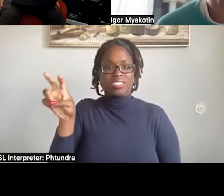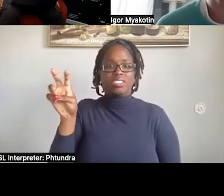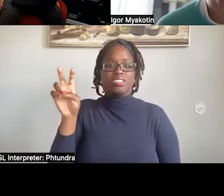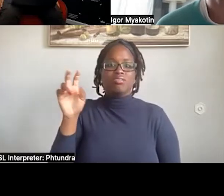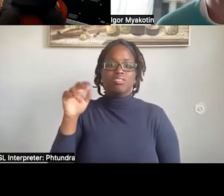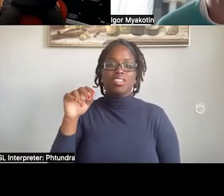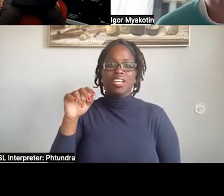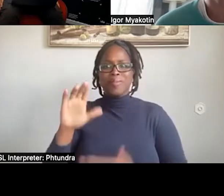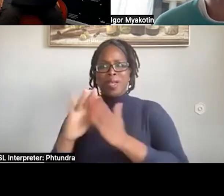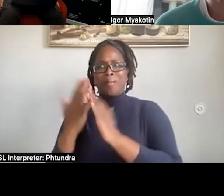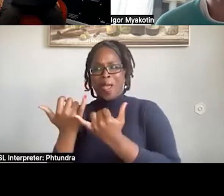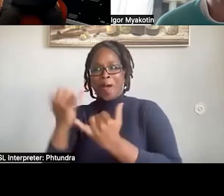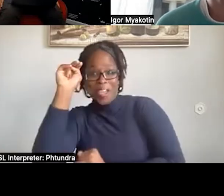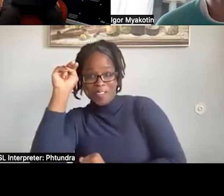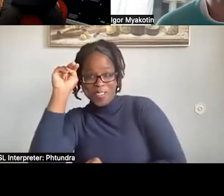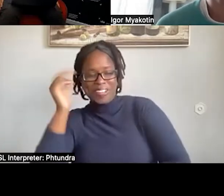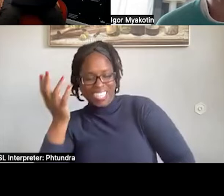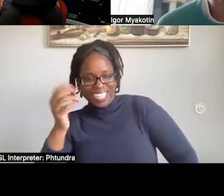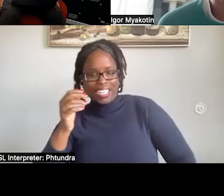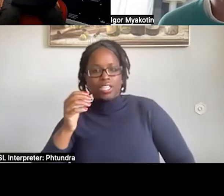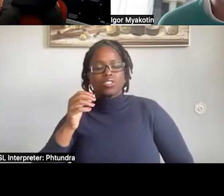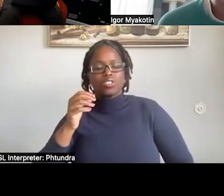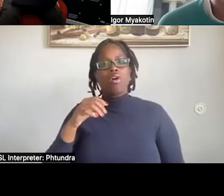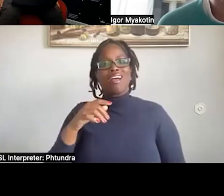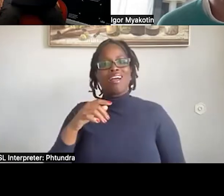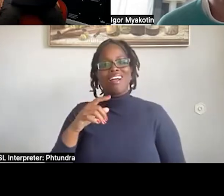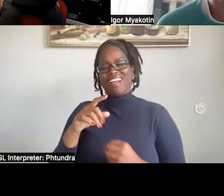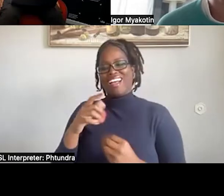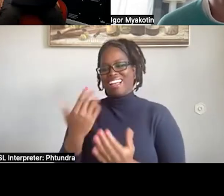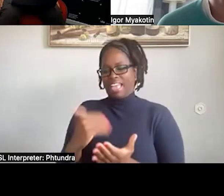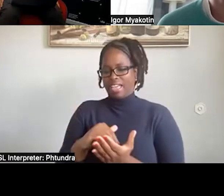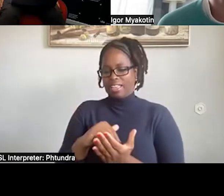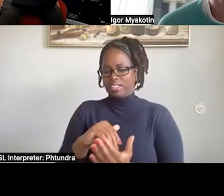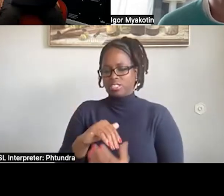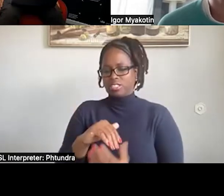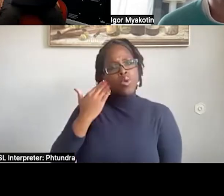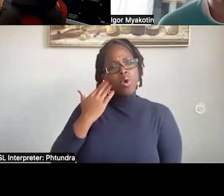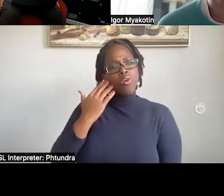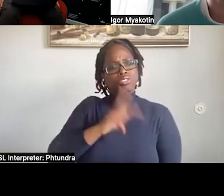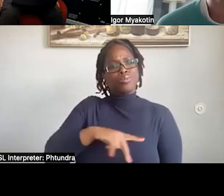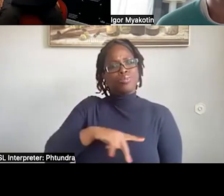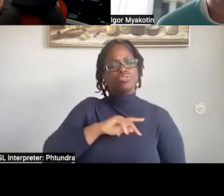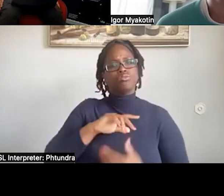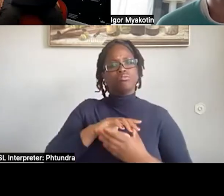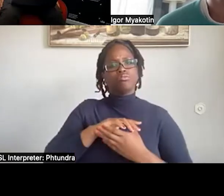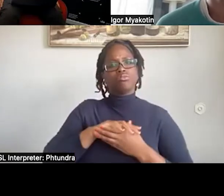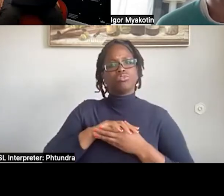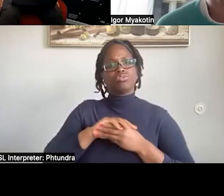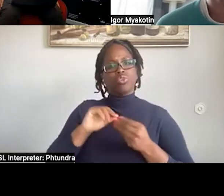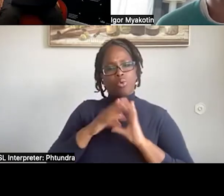nephew, and so I know from my personal story how hard it can